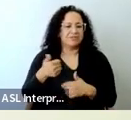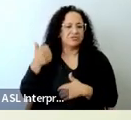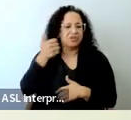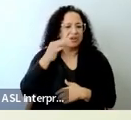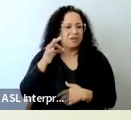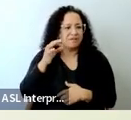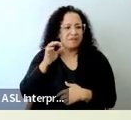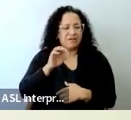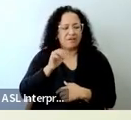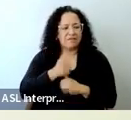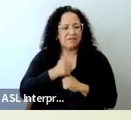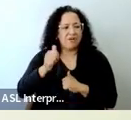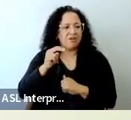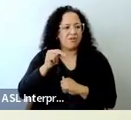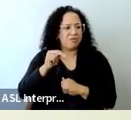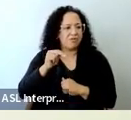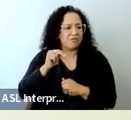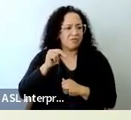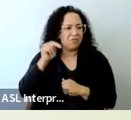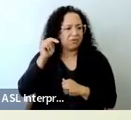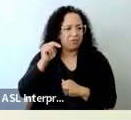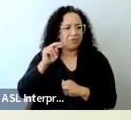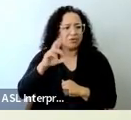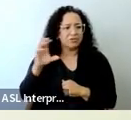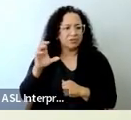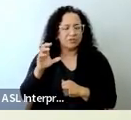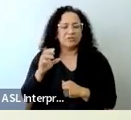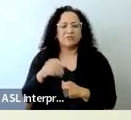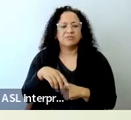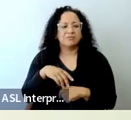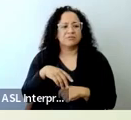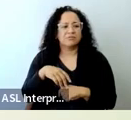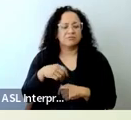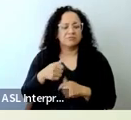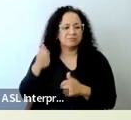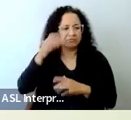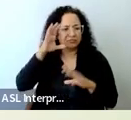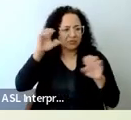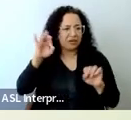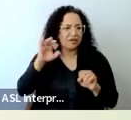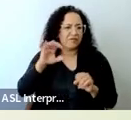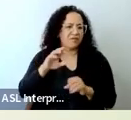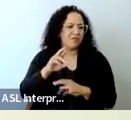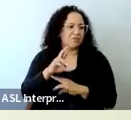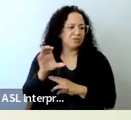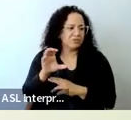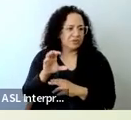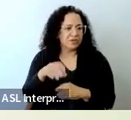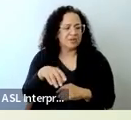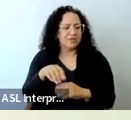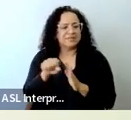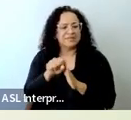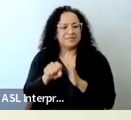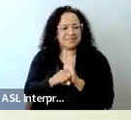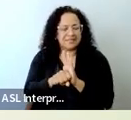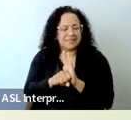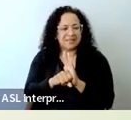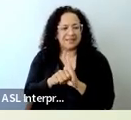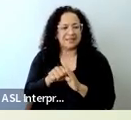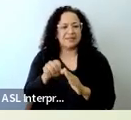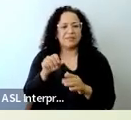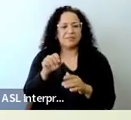Center Self-Determination Advisory Committee. I'm the chair of the North State Regional Advisory Committee. I'm the chair of the Statewide Self-Advocacy